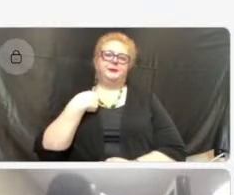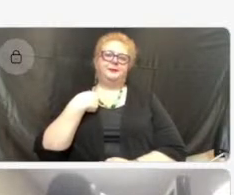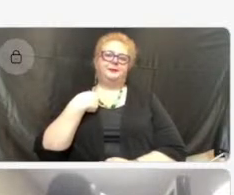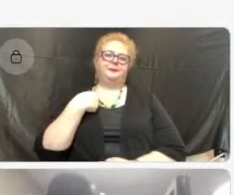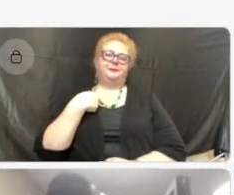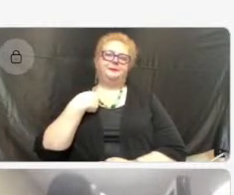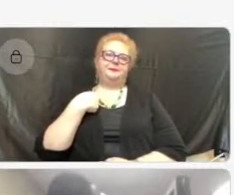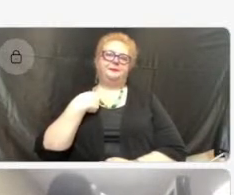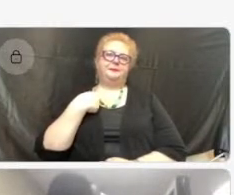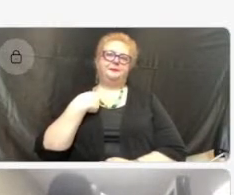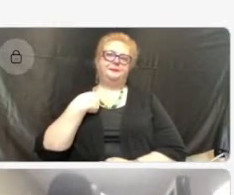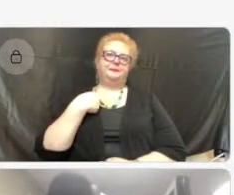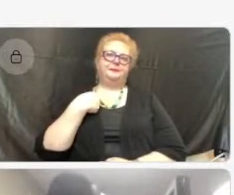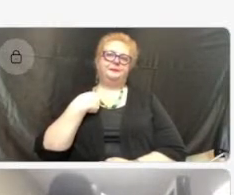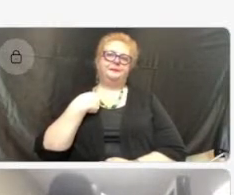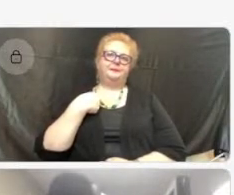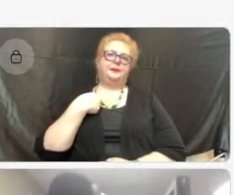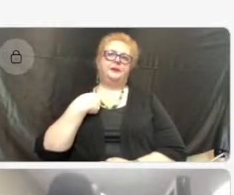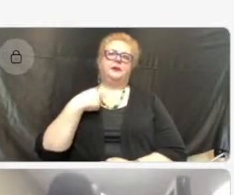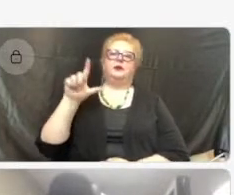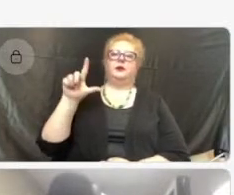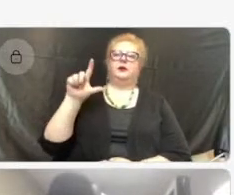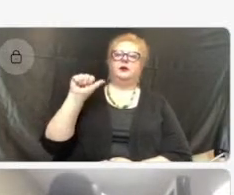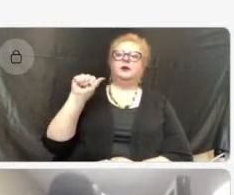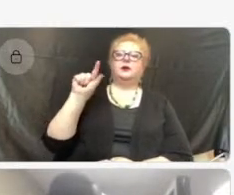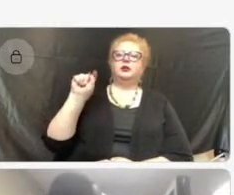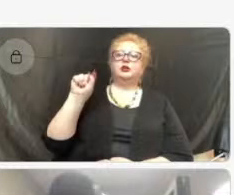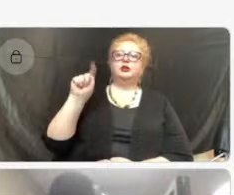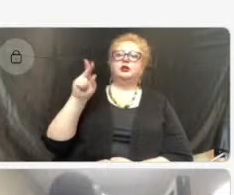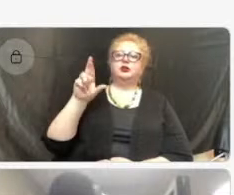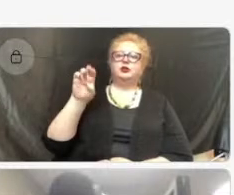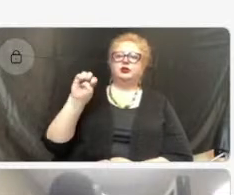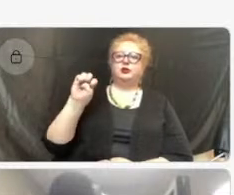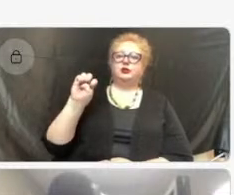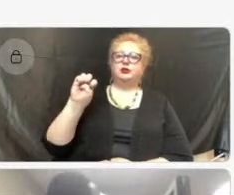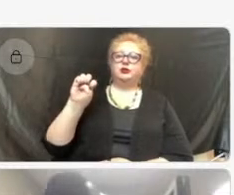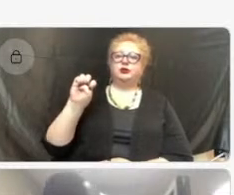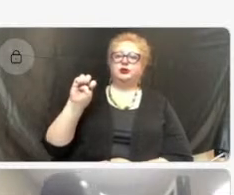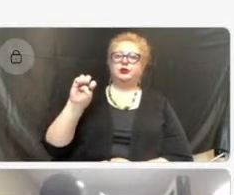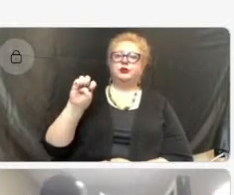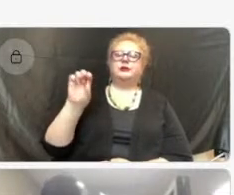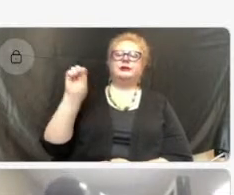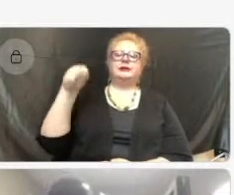Okay. Commissioner Latour, can you repeat yours, please? Yes.